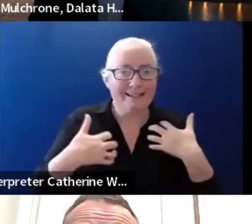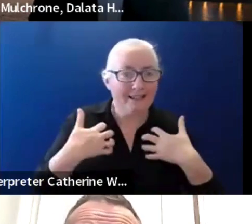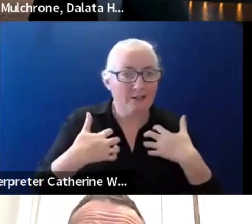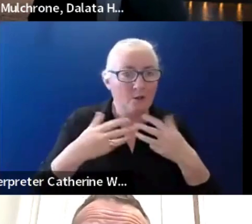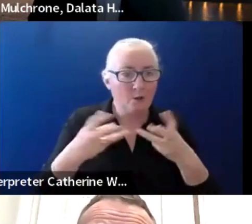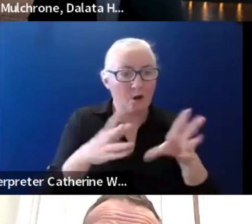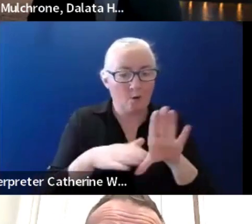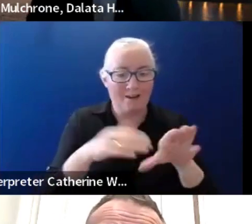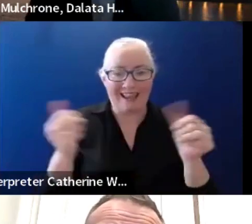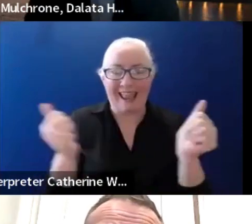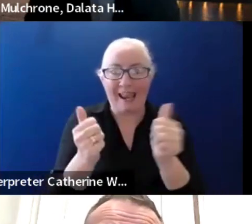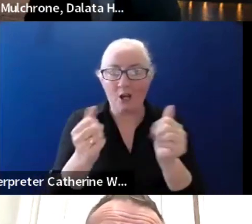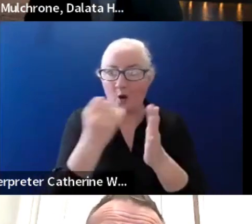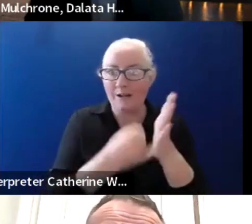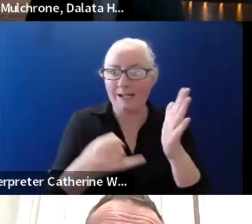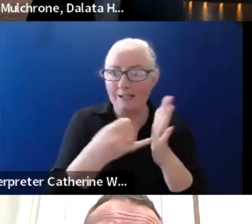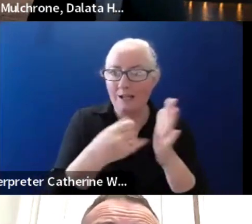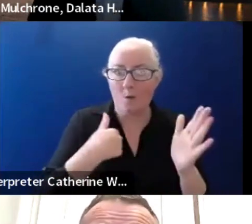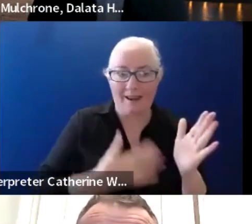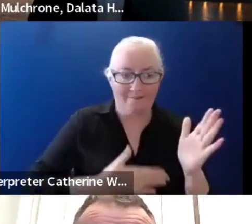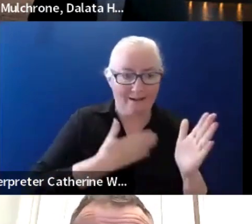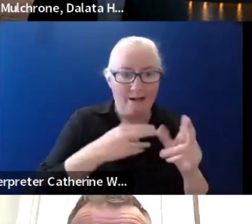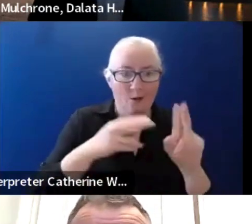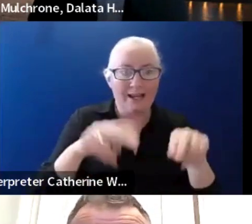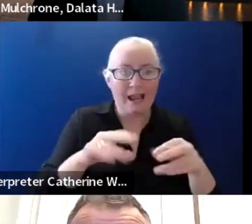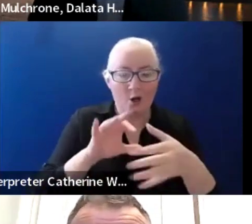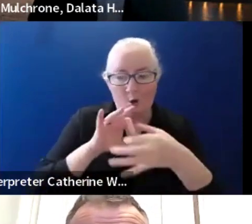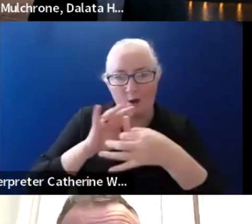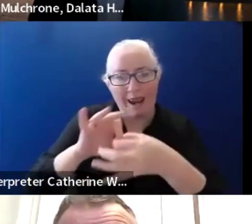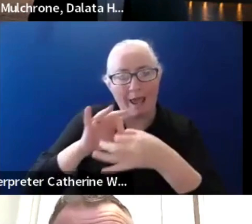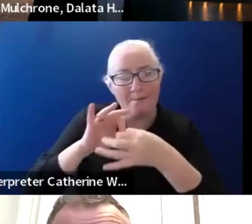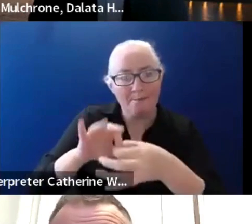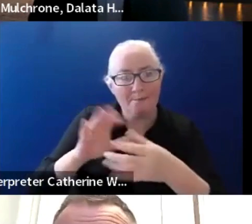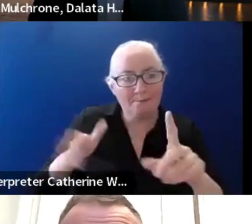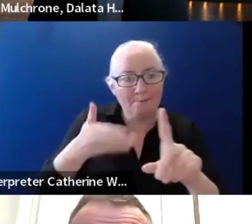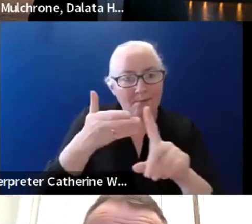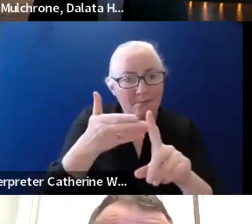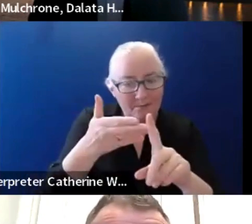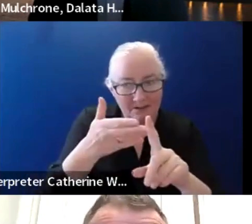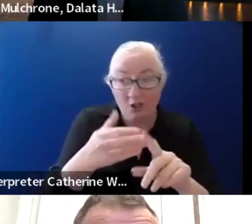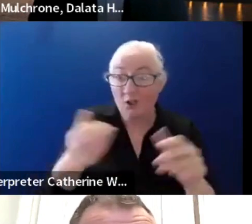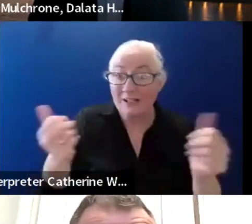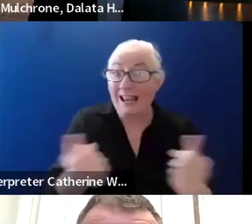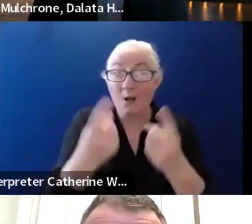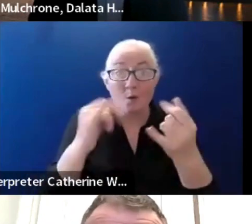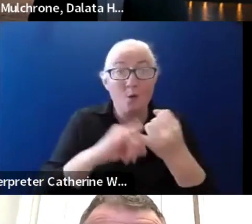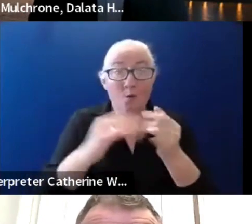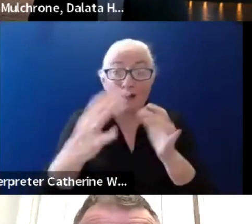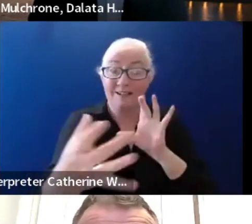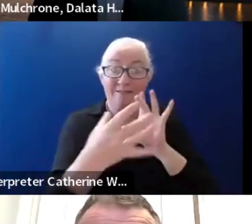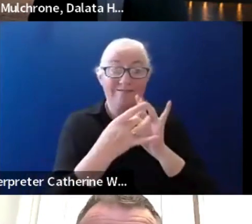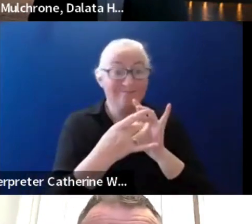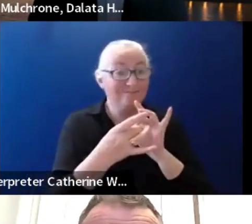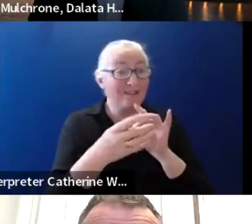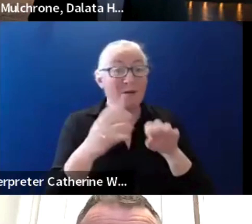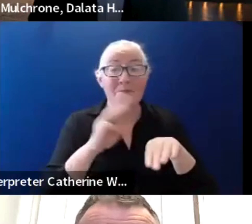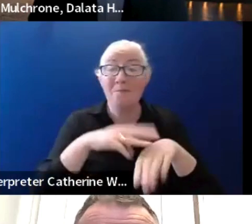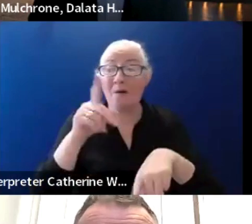any organisation where we feel we can have a collaborative approach. So anyone who wants to get in touch, you're more than